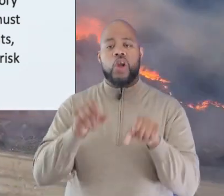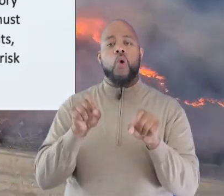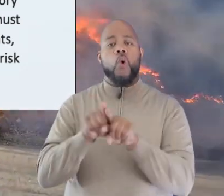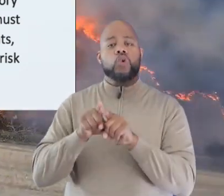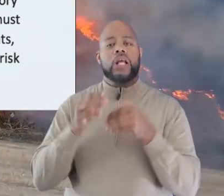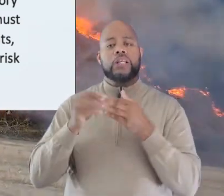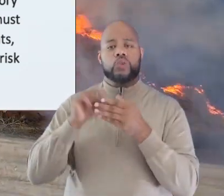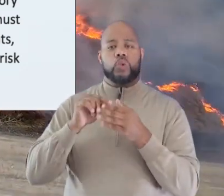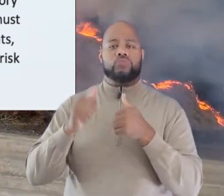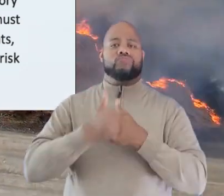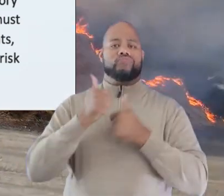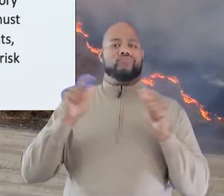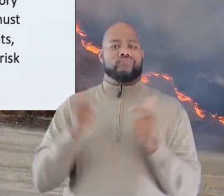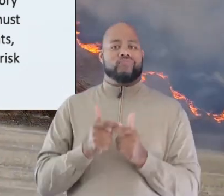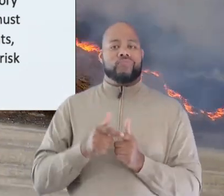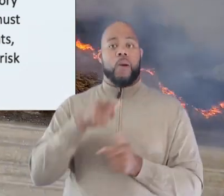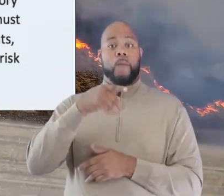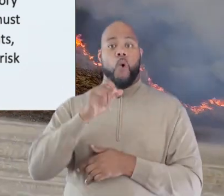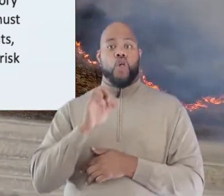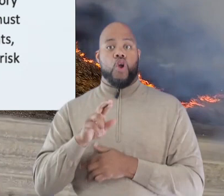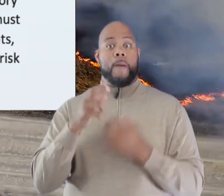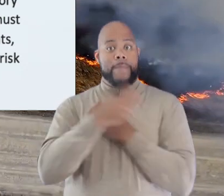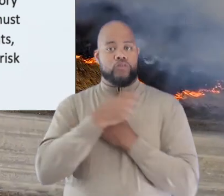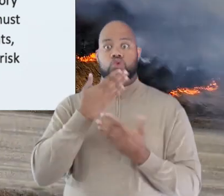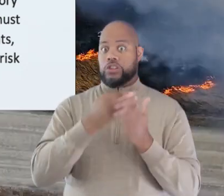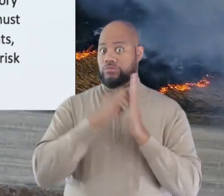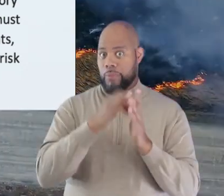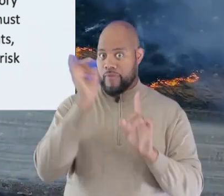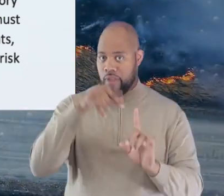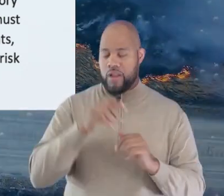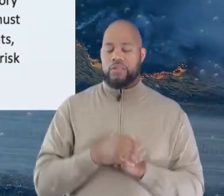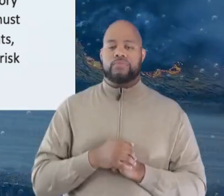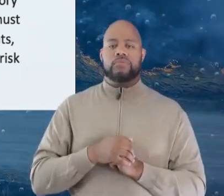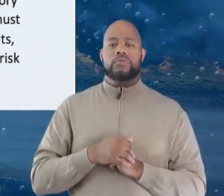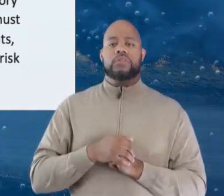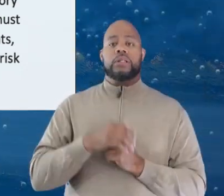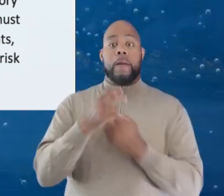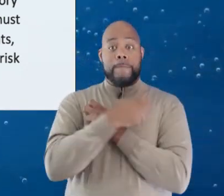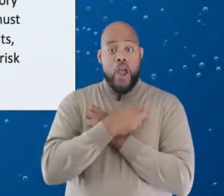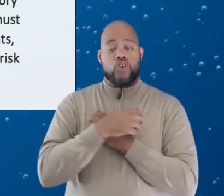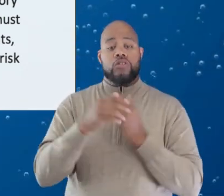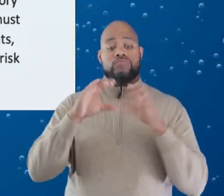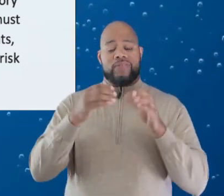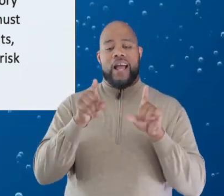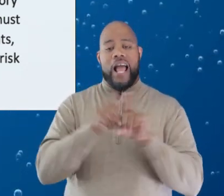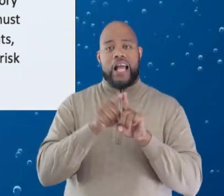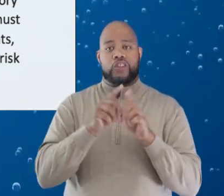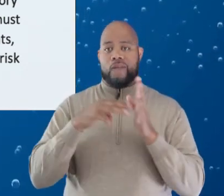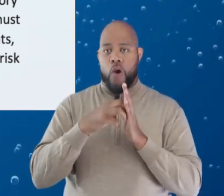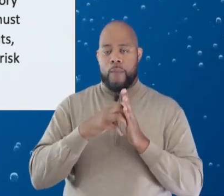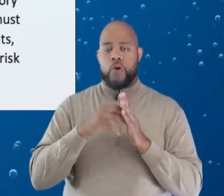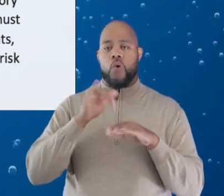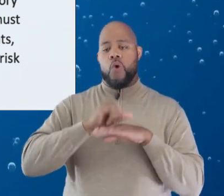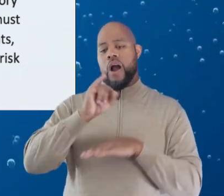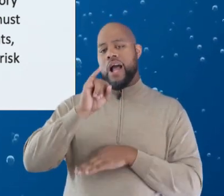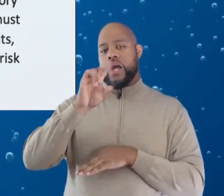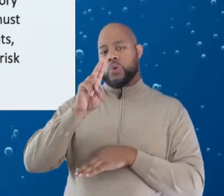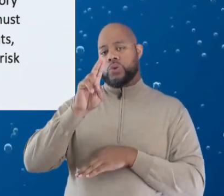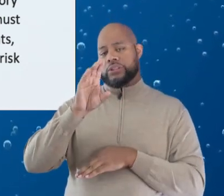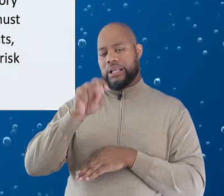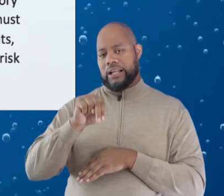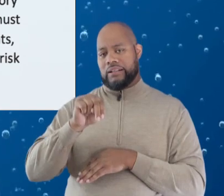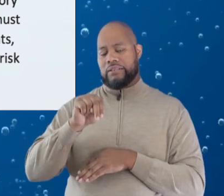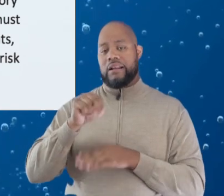also lead to endangerment. Polar bears are a really good example of this. The polar bear is classified as vulnerable on the IUCN